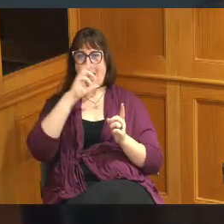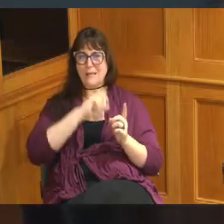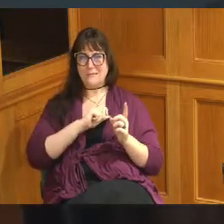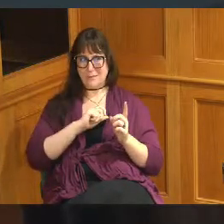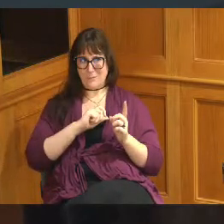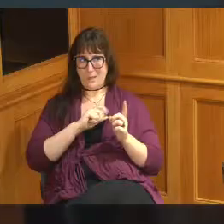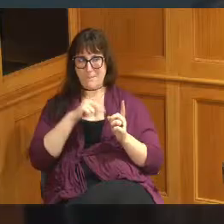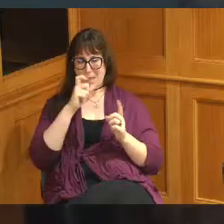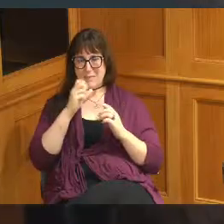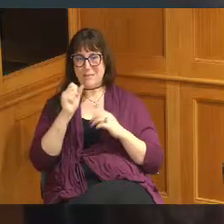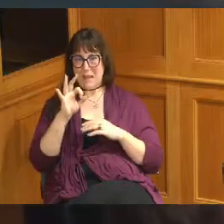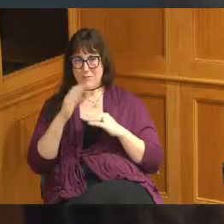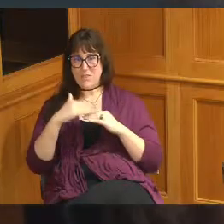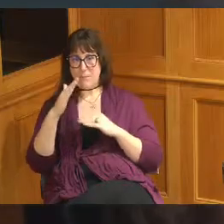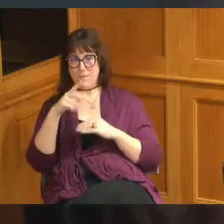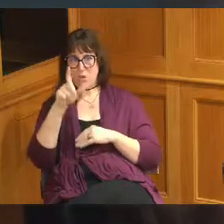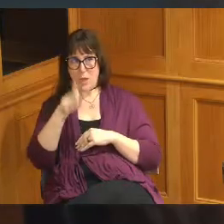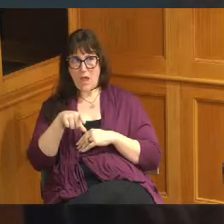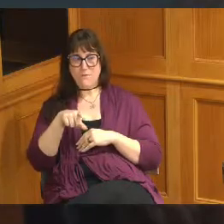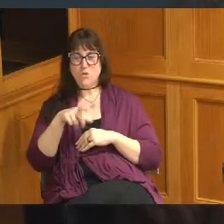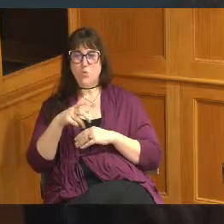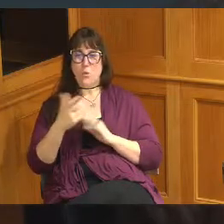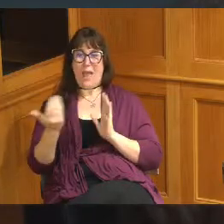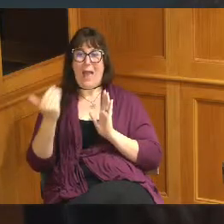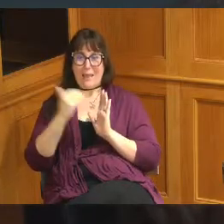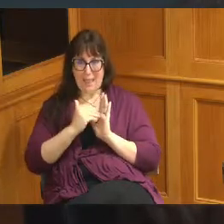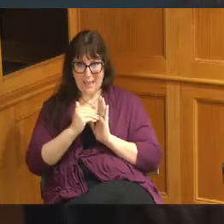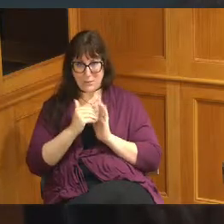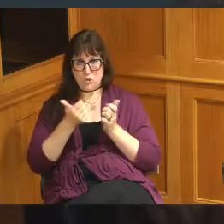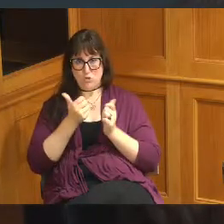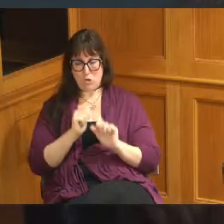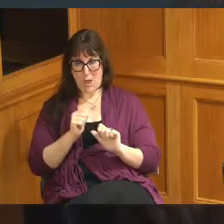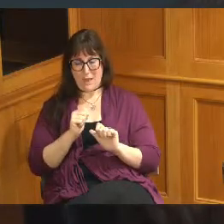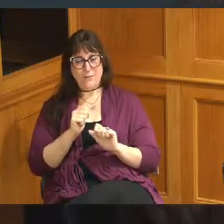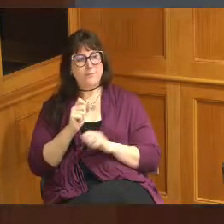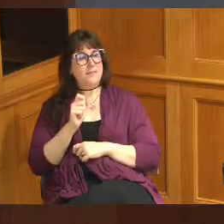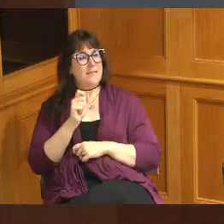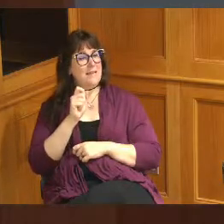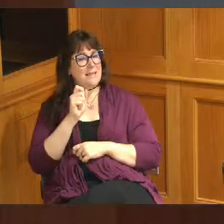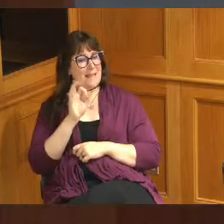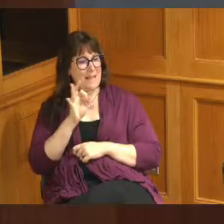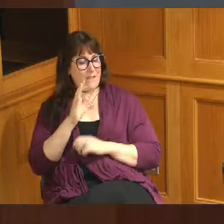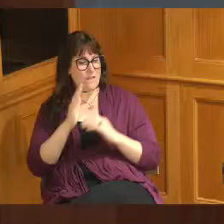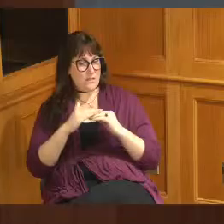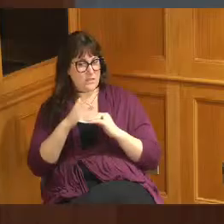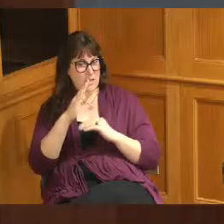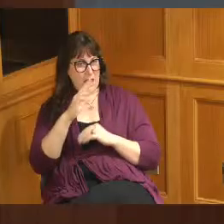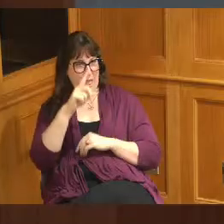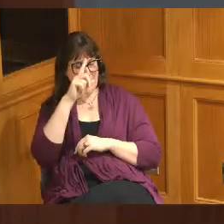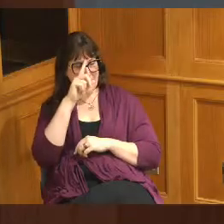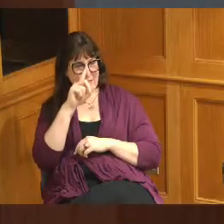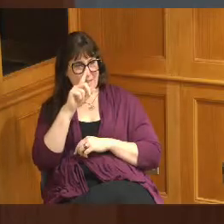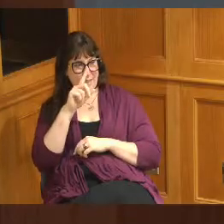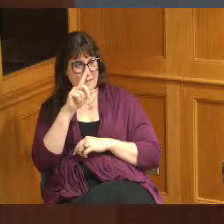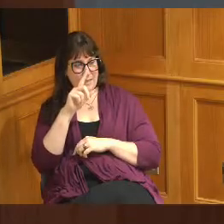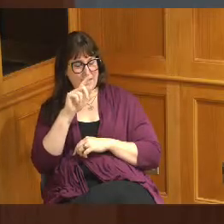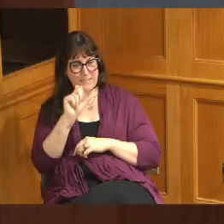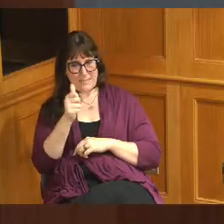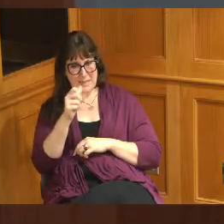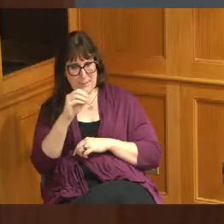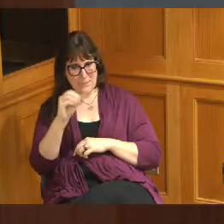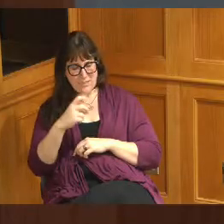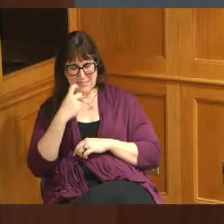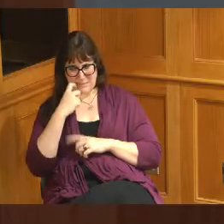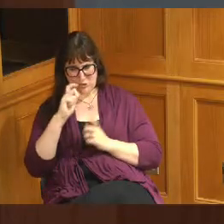if it's above, then you have to go out again. If it exceeds by, I believe it's 10, it was 10%, they